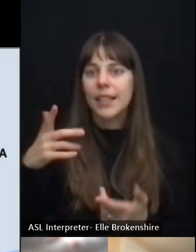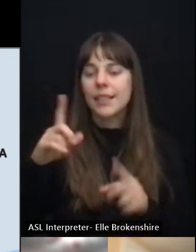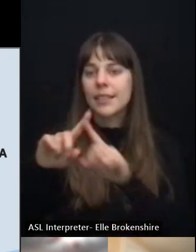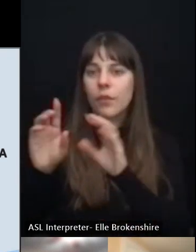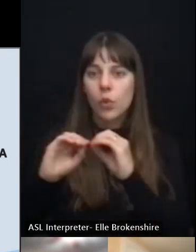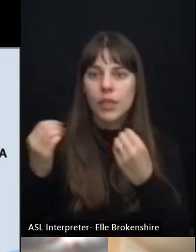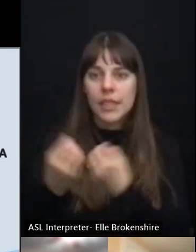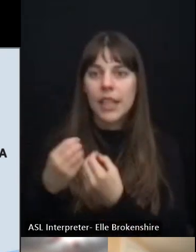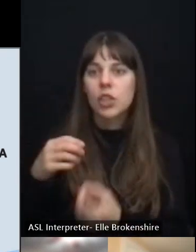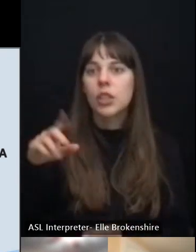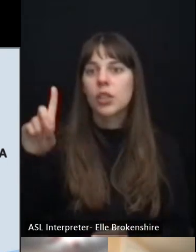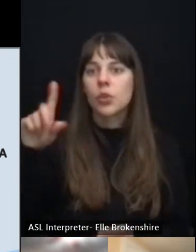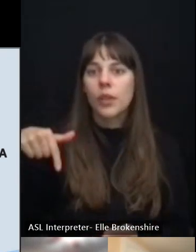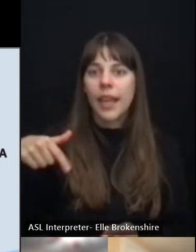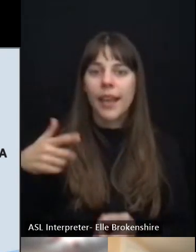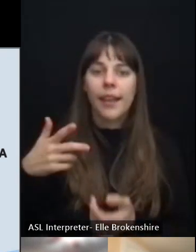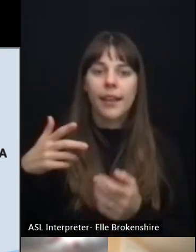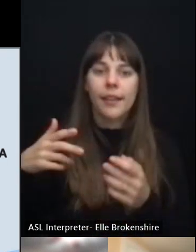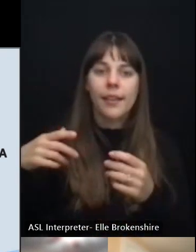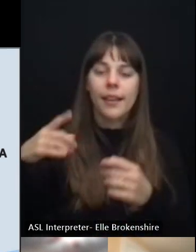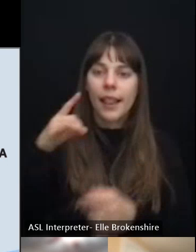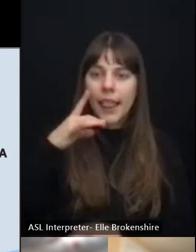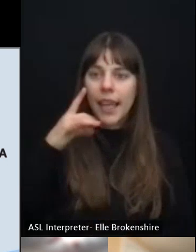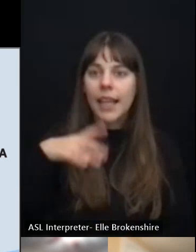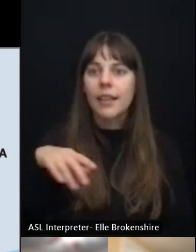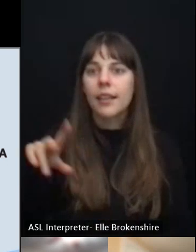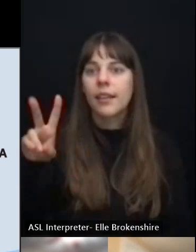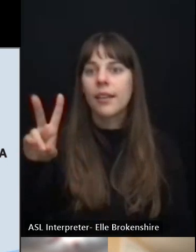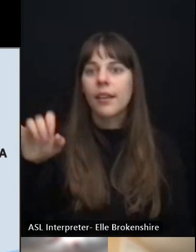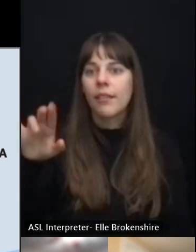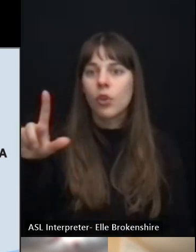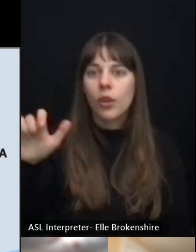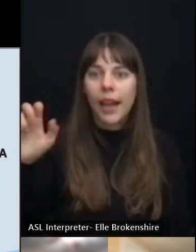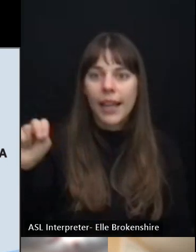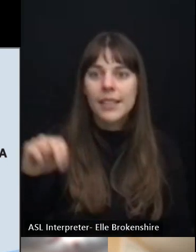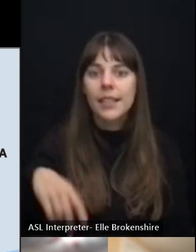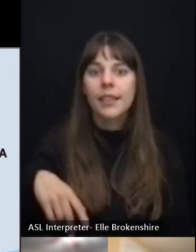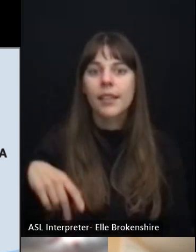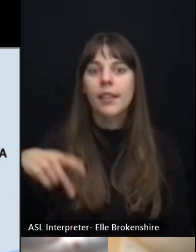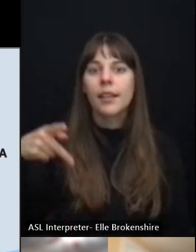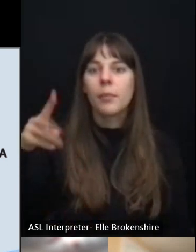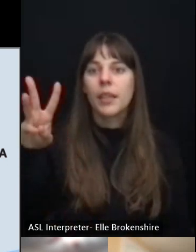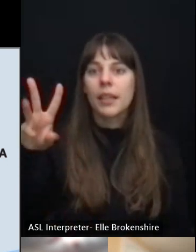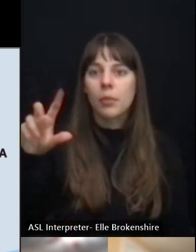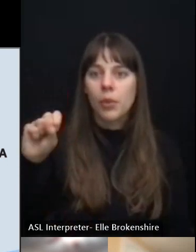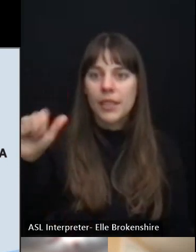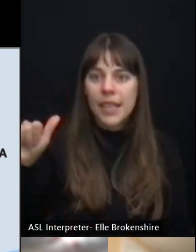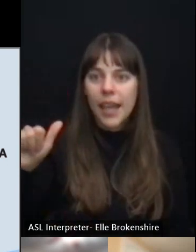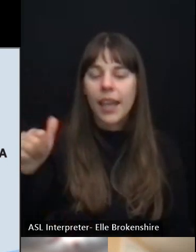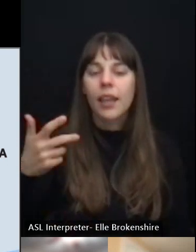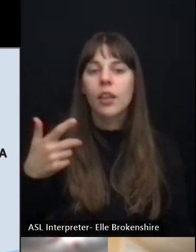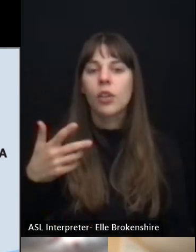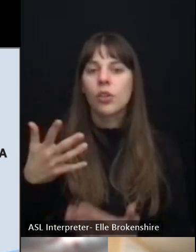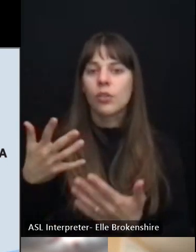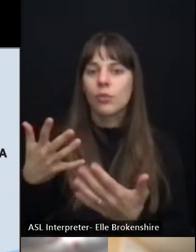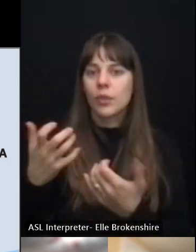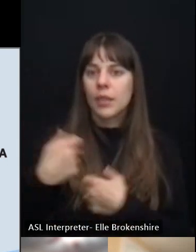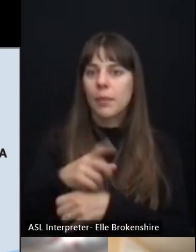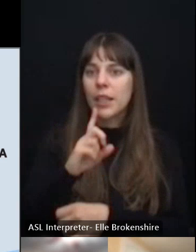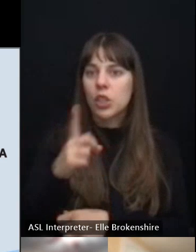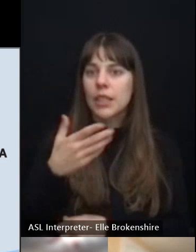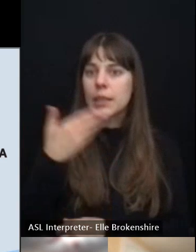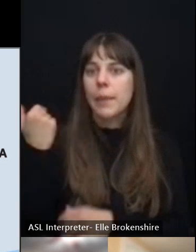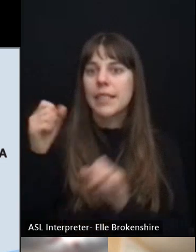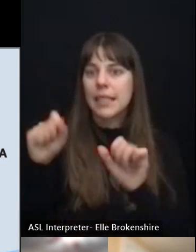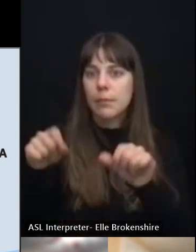Light, Verizon, PWSA, to make sure as best as possible, except for emergencies on